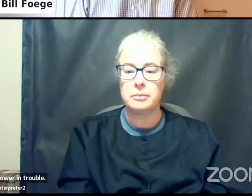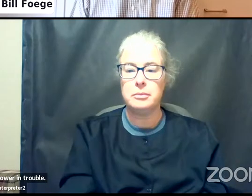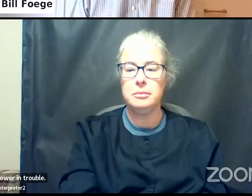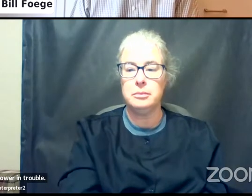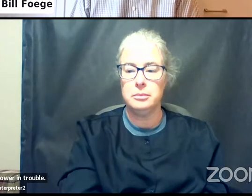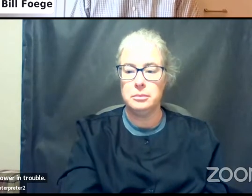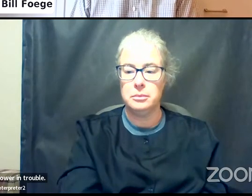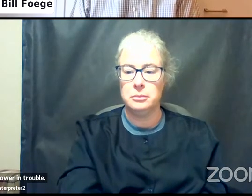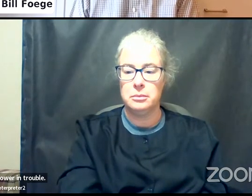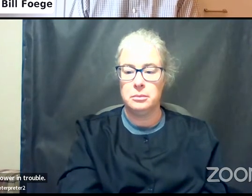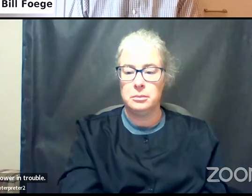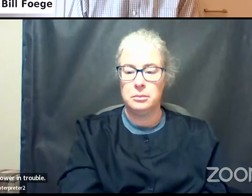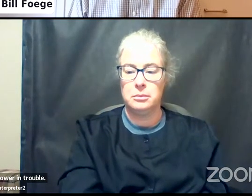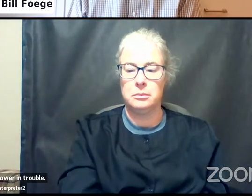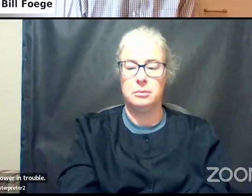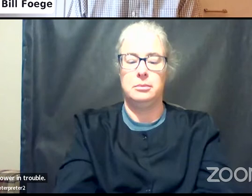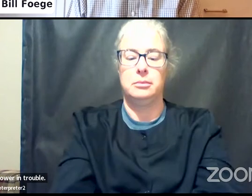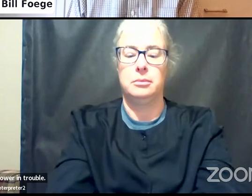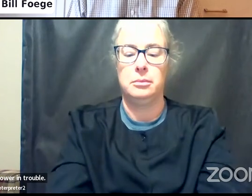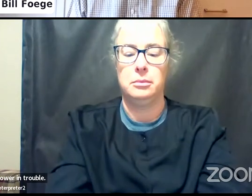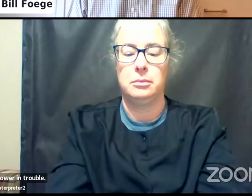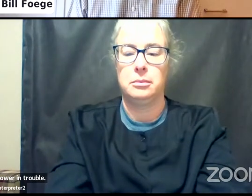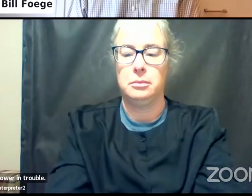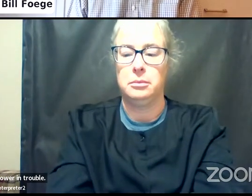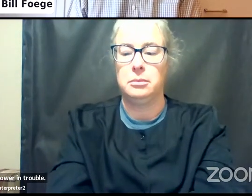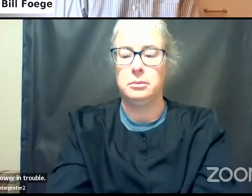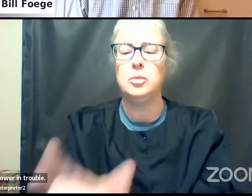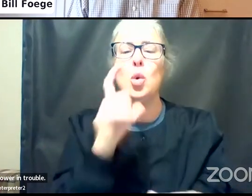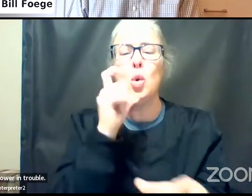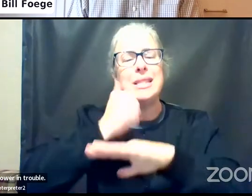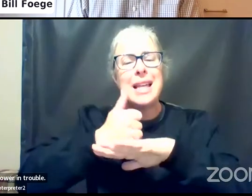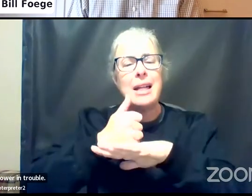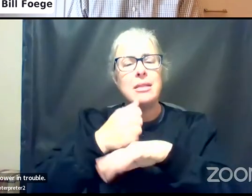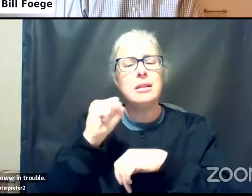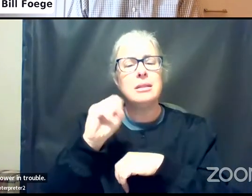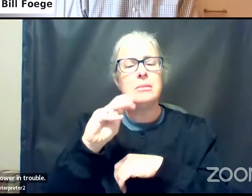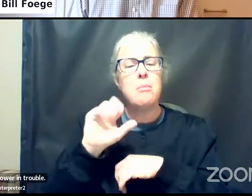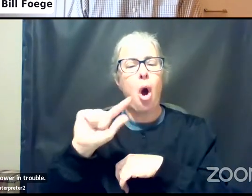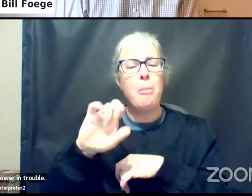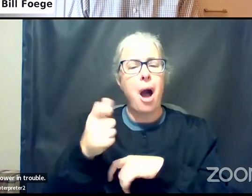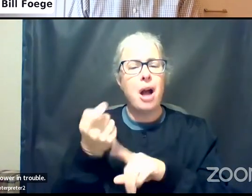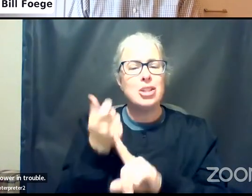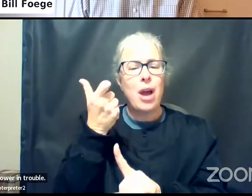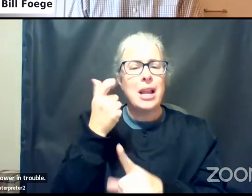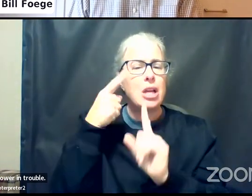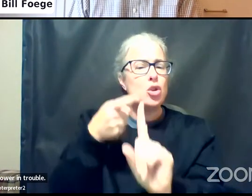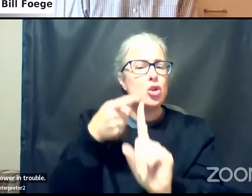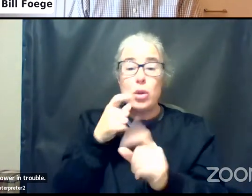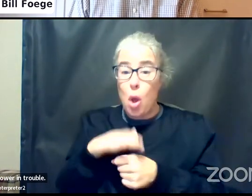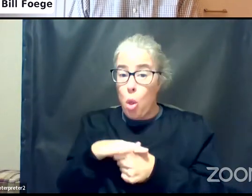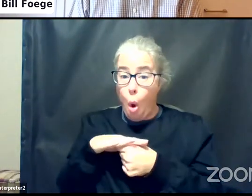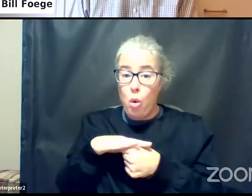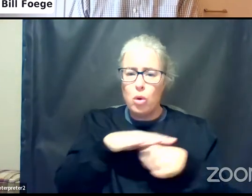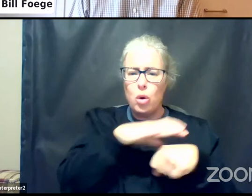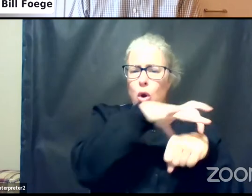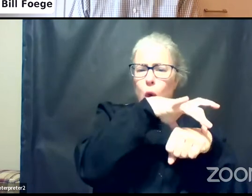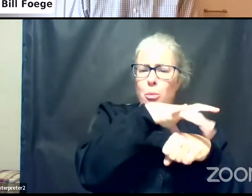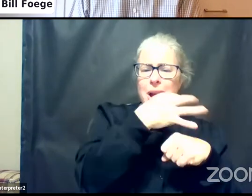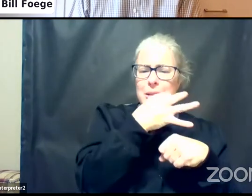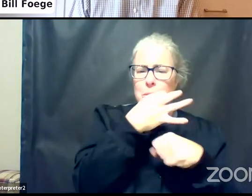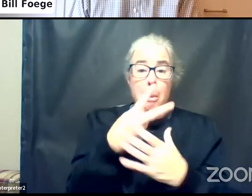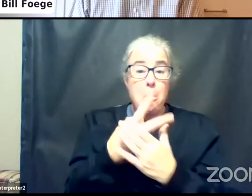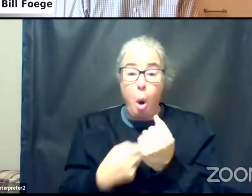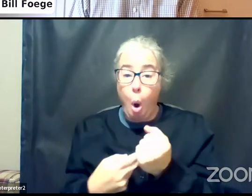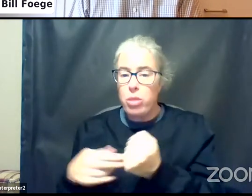Bill who set the smallpox eradication goals was this local or Global experts or both was it local